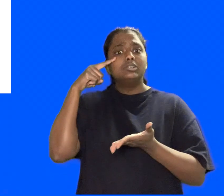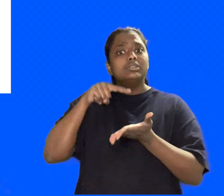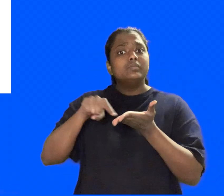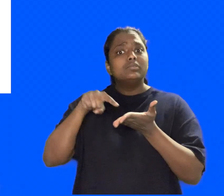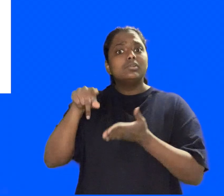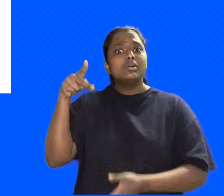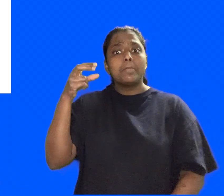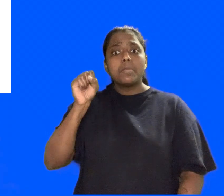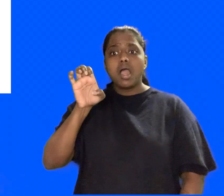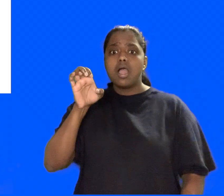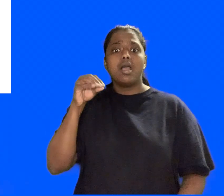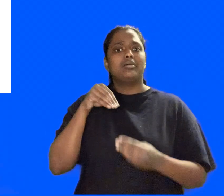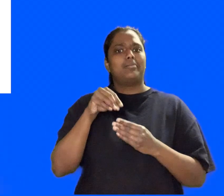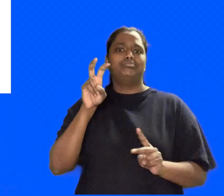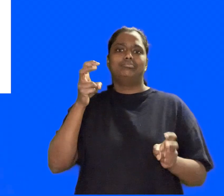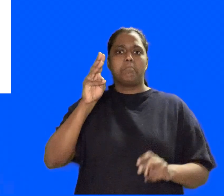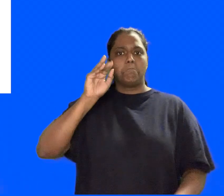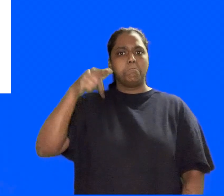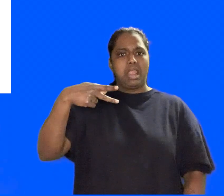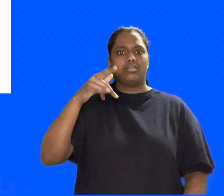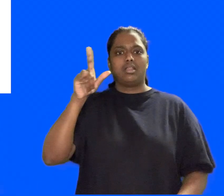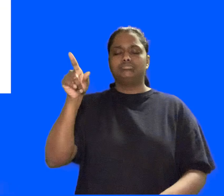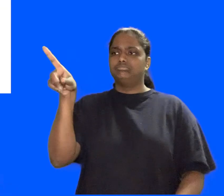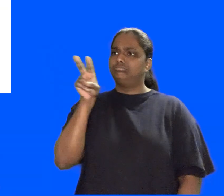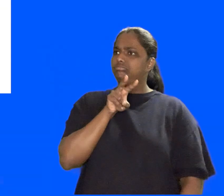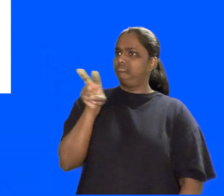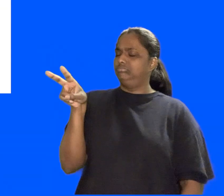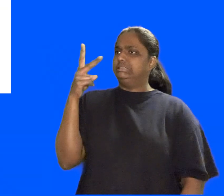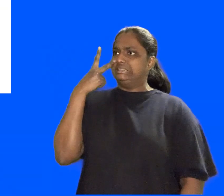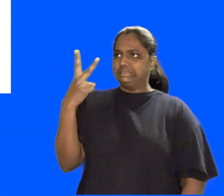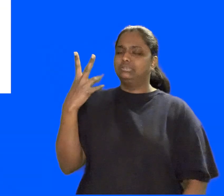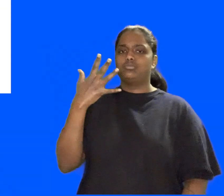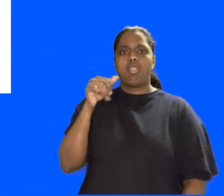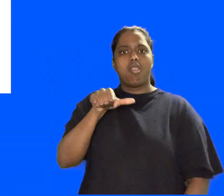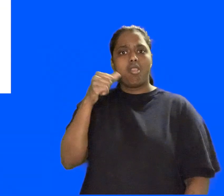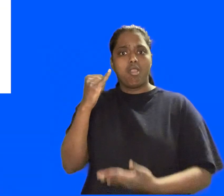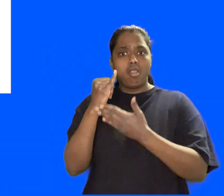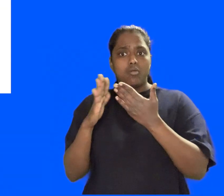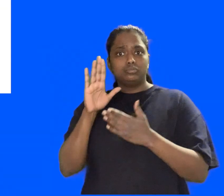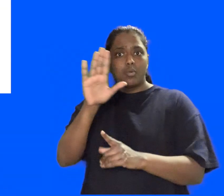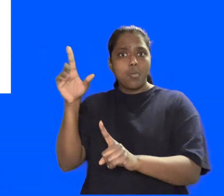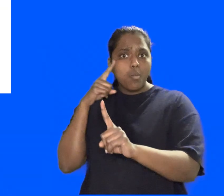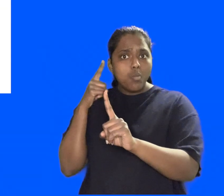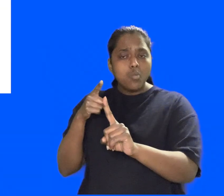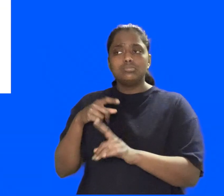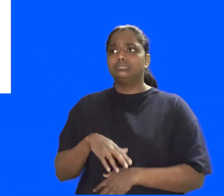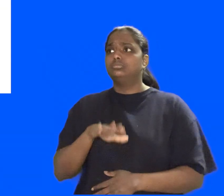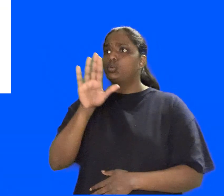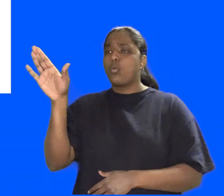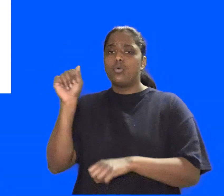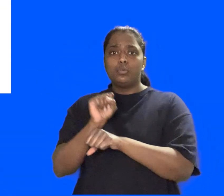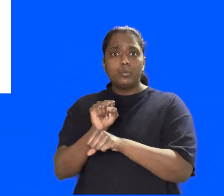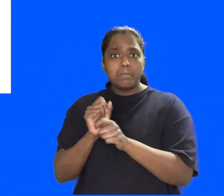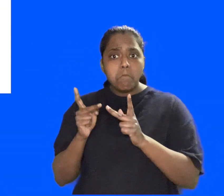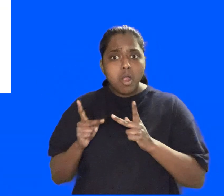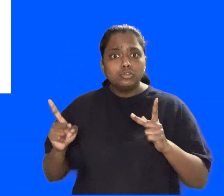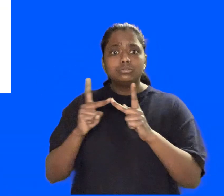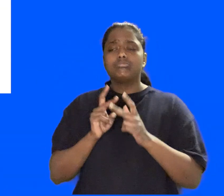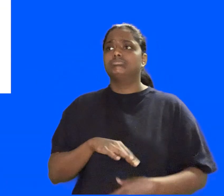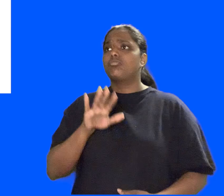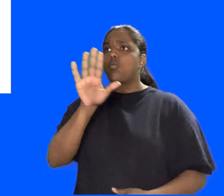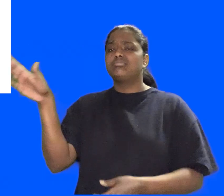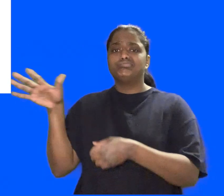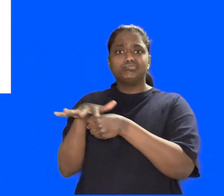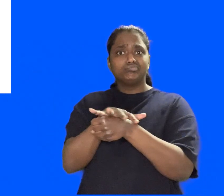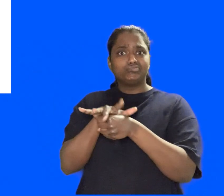Now, the information architecture of the profile highlights important information that Ali initially sought in the investigate